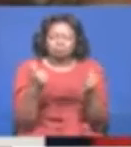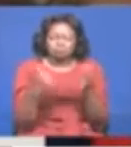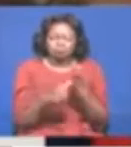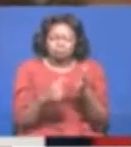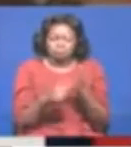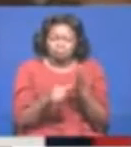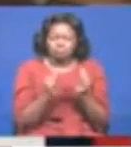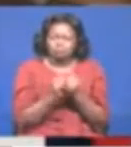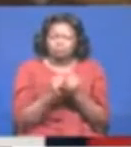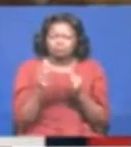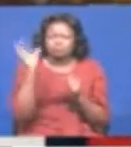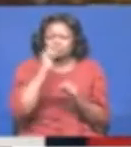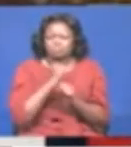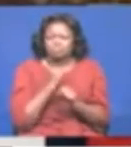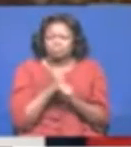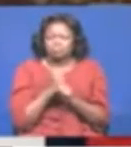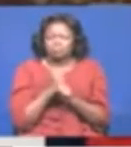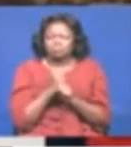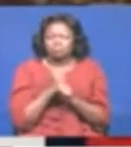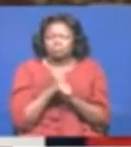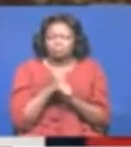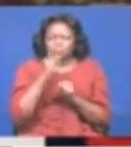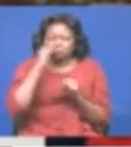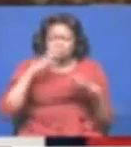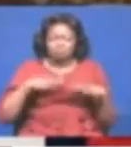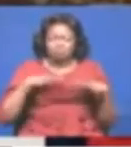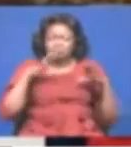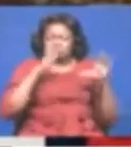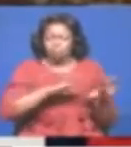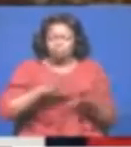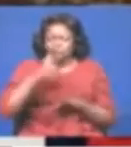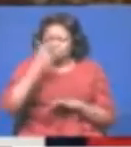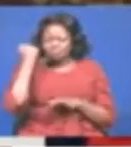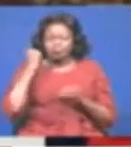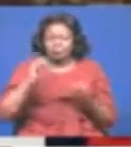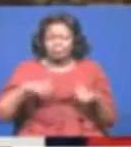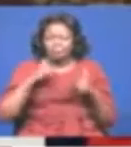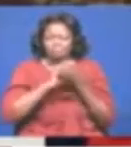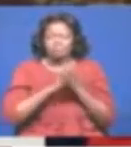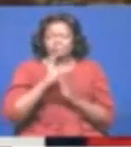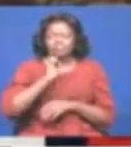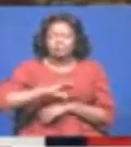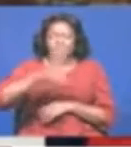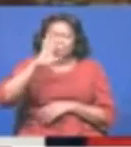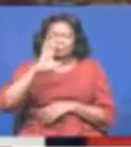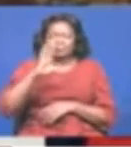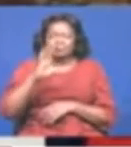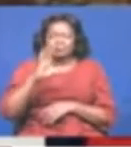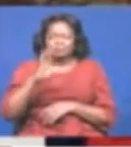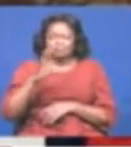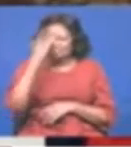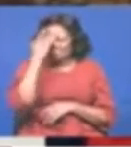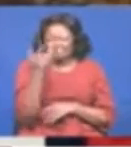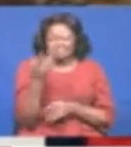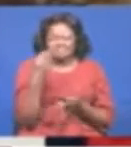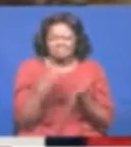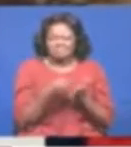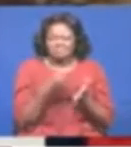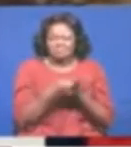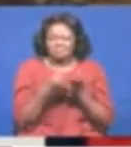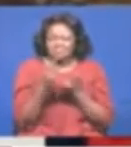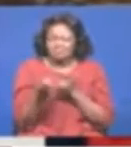Mombasa residents are struggling with the rising cost of living as incomes dwindle and disappear as our